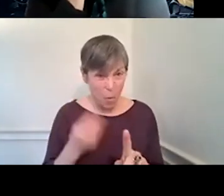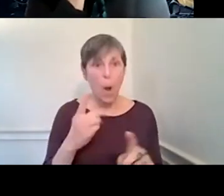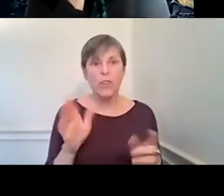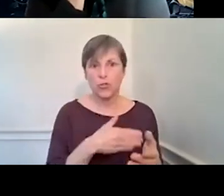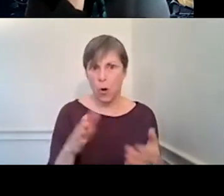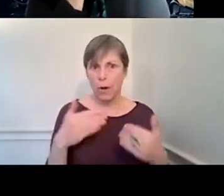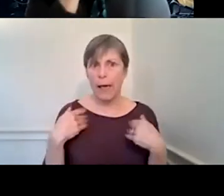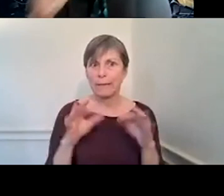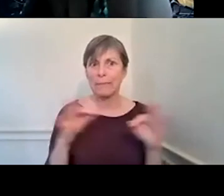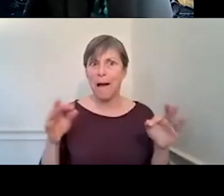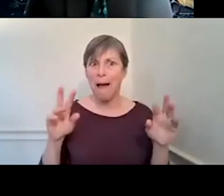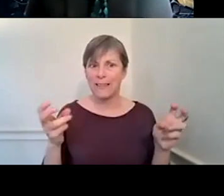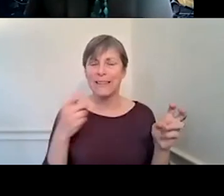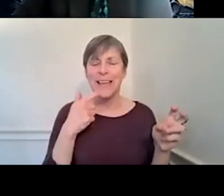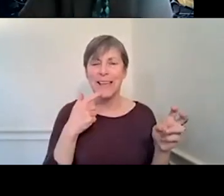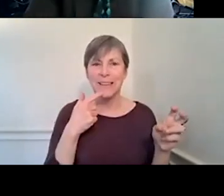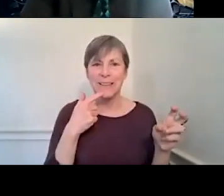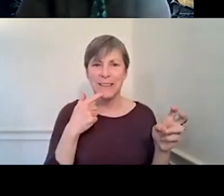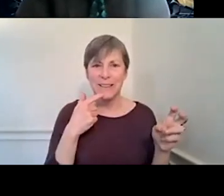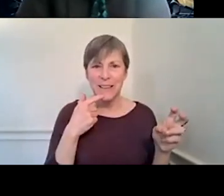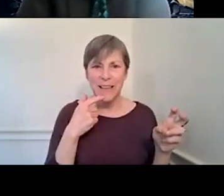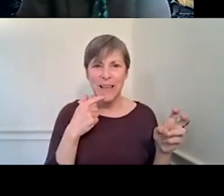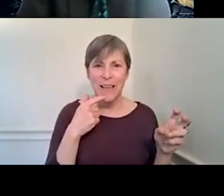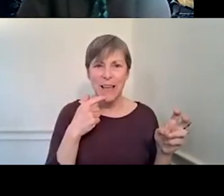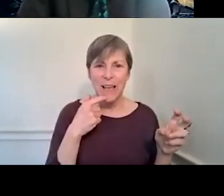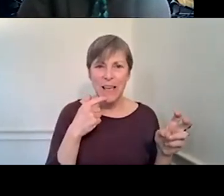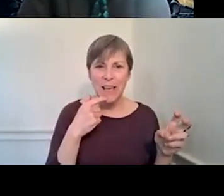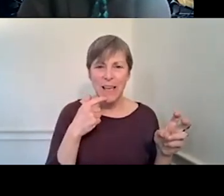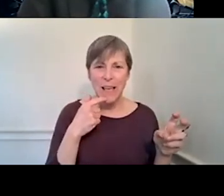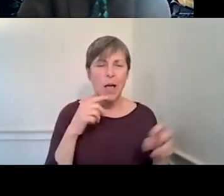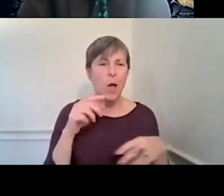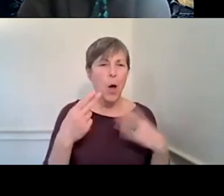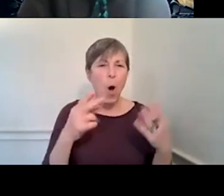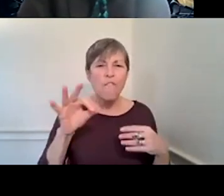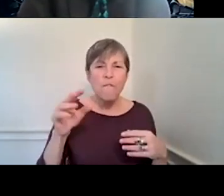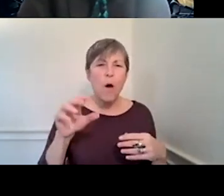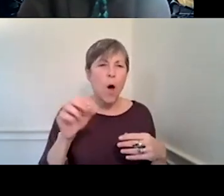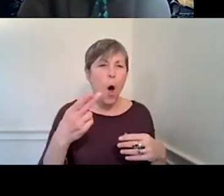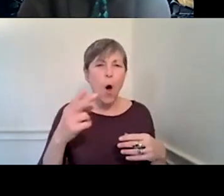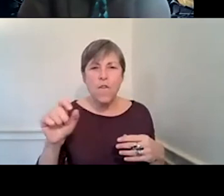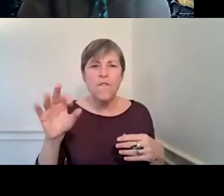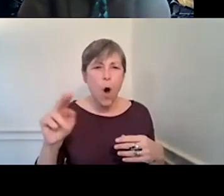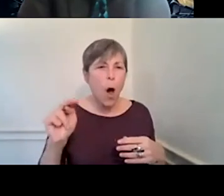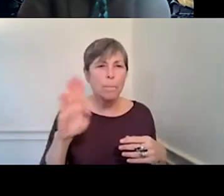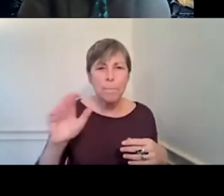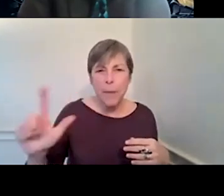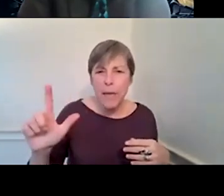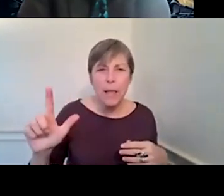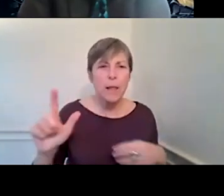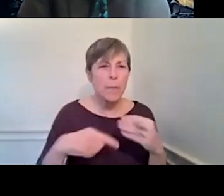songs that says, telephone bill about 2G flat, no need to worry, my